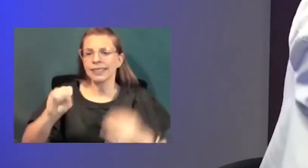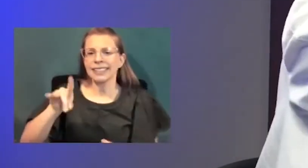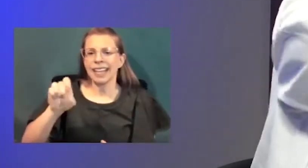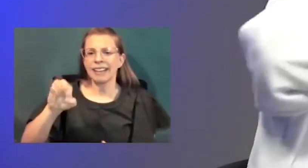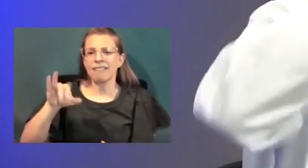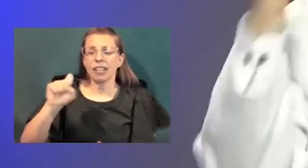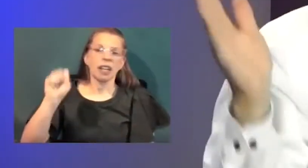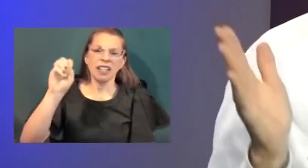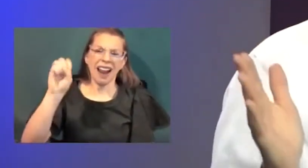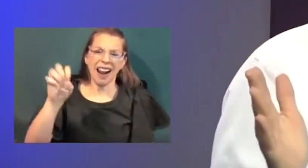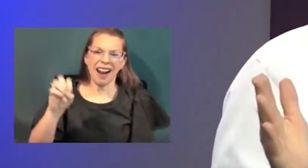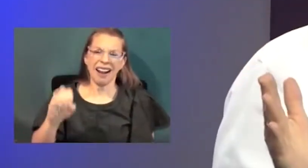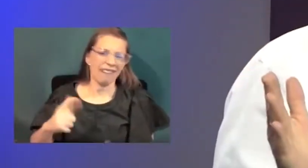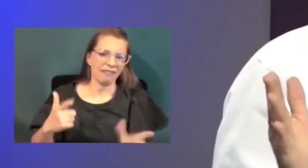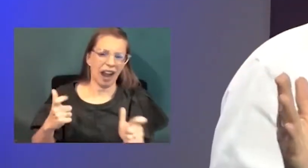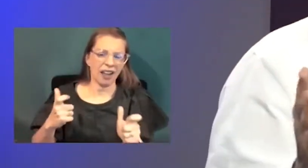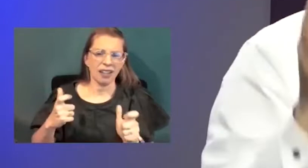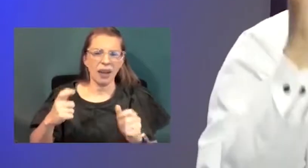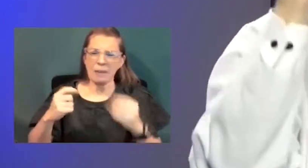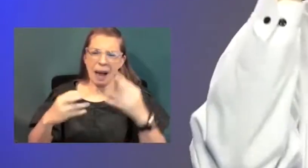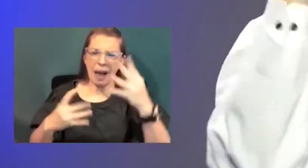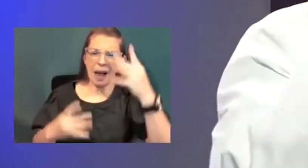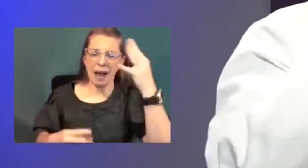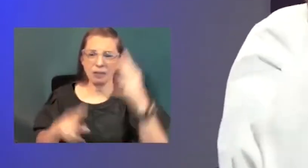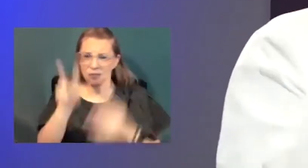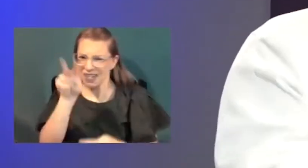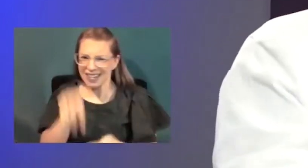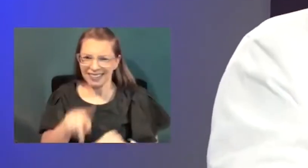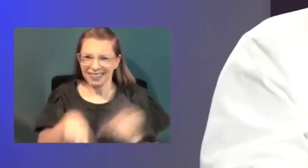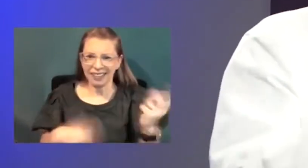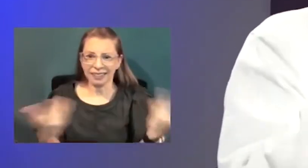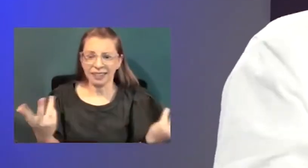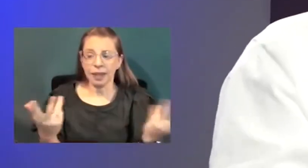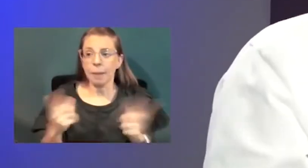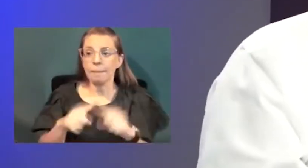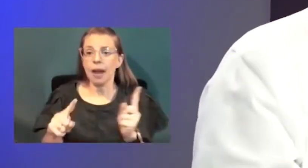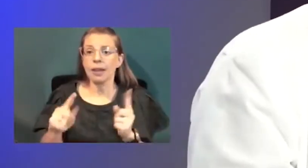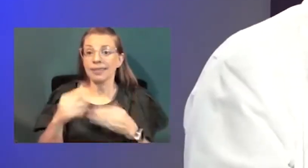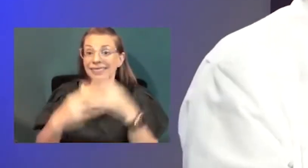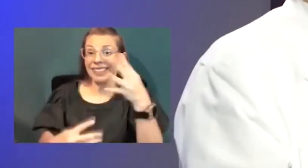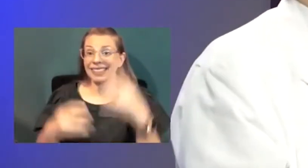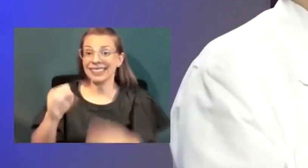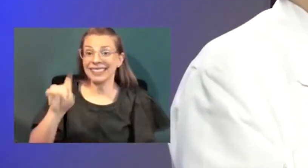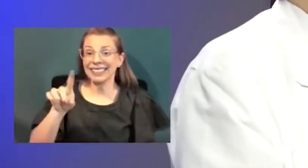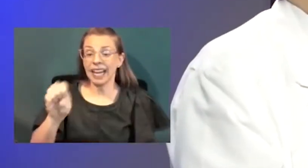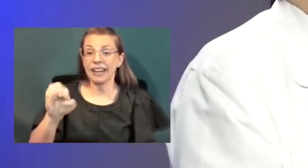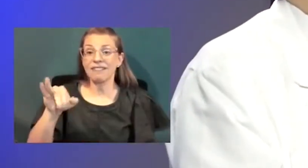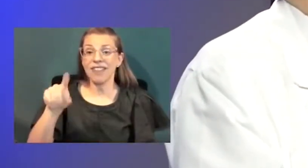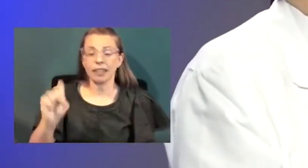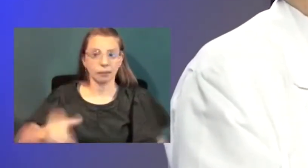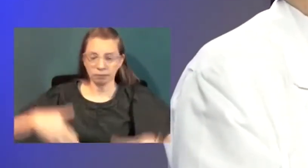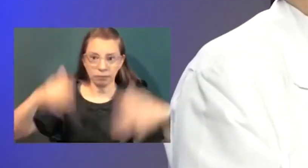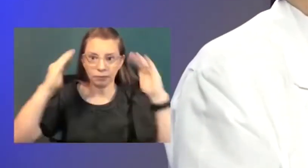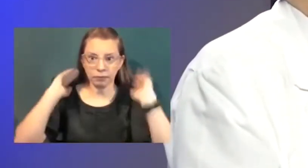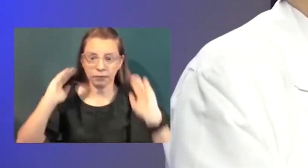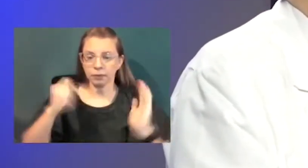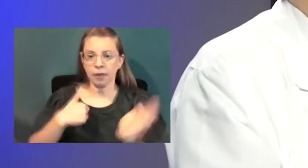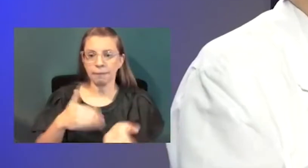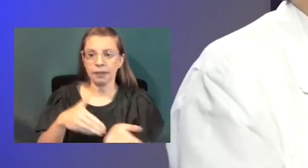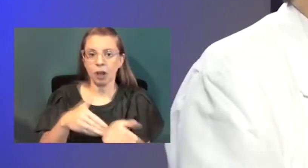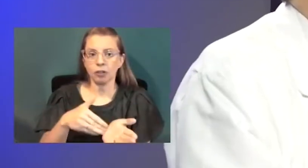and they run through the scroll so fast you can't possibly see it. But the list of side effects is overwhelming. And so I have been a doctor, prescribing doctor,